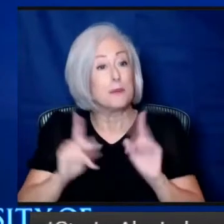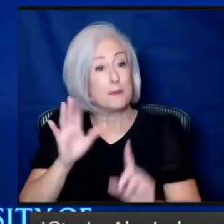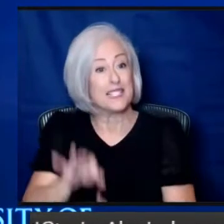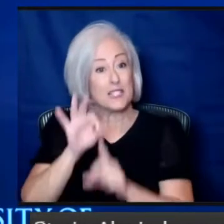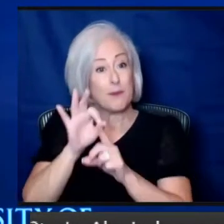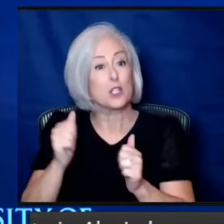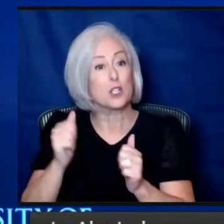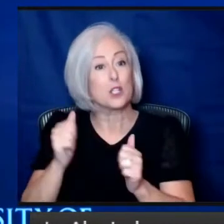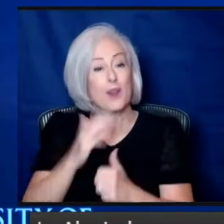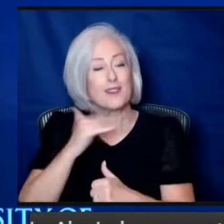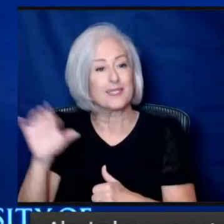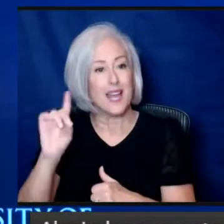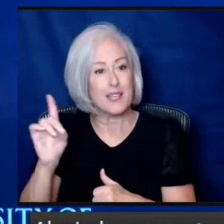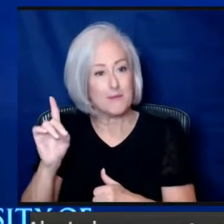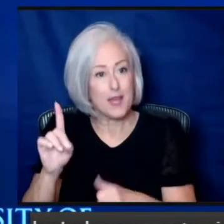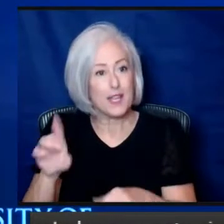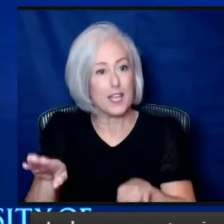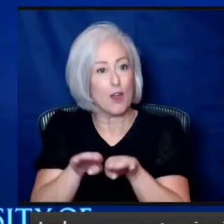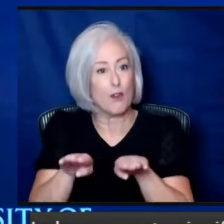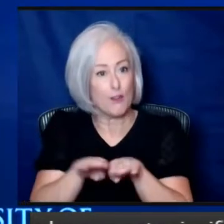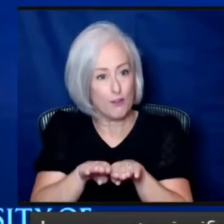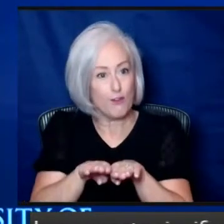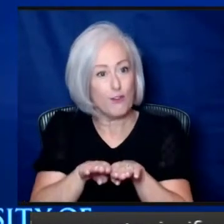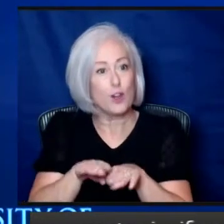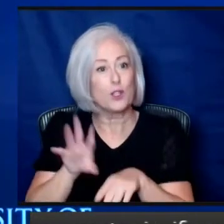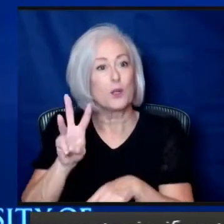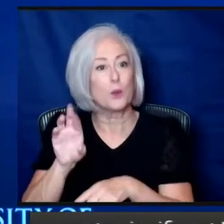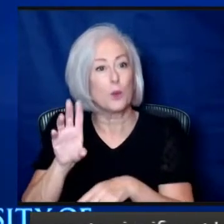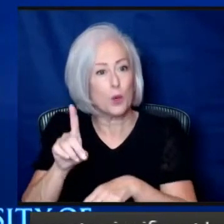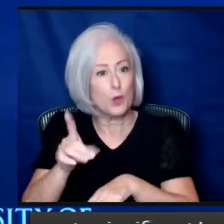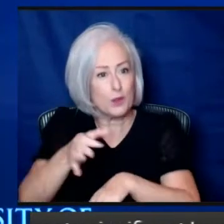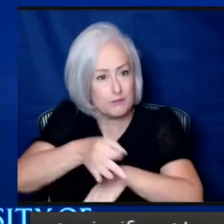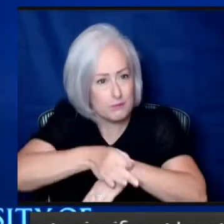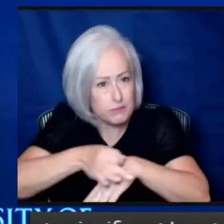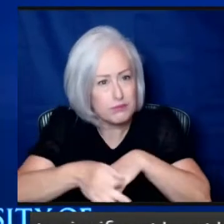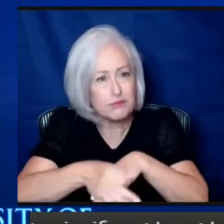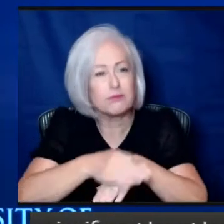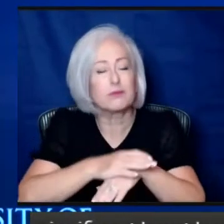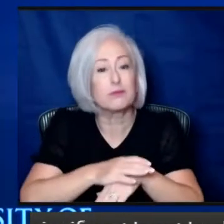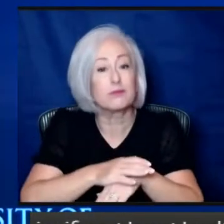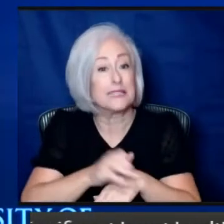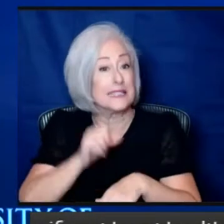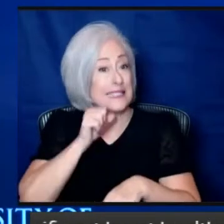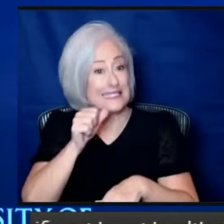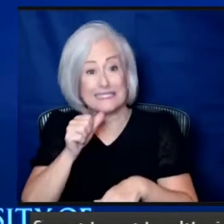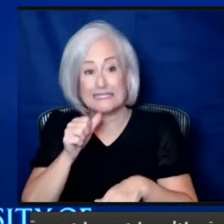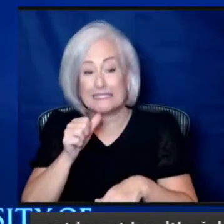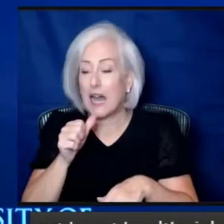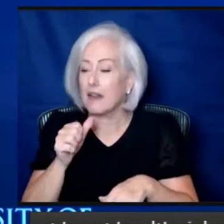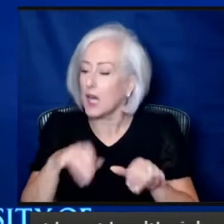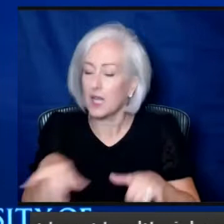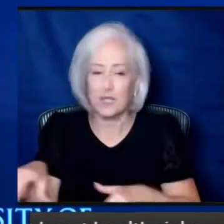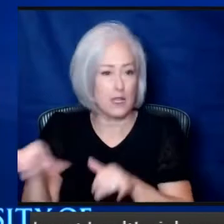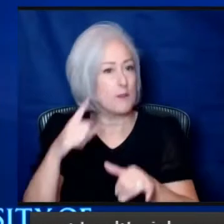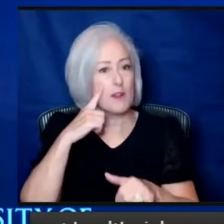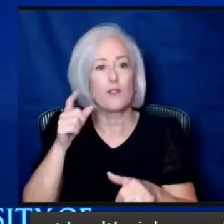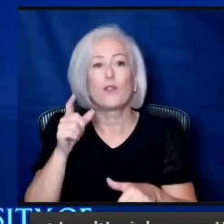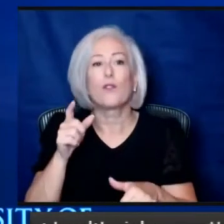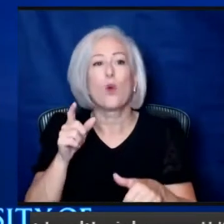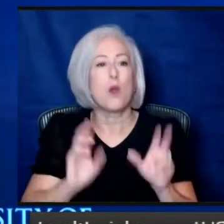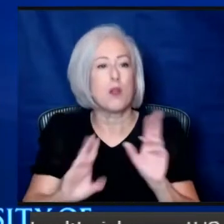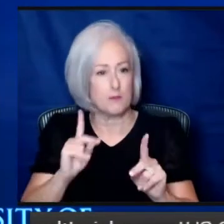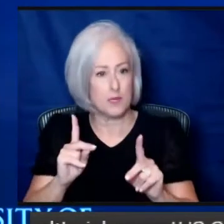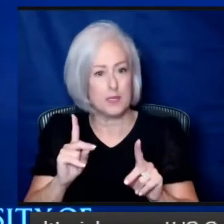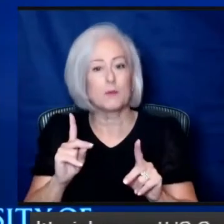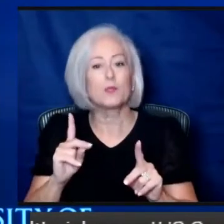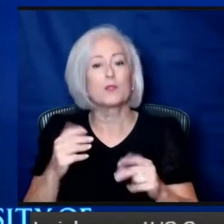do have wounds on them. It is not uncommon for those pets at home to be licking those wounds for one reason or another. And we do see those infections with